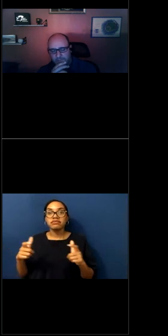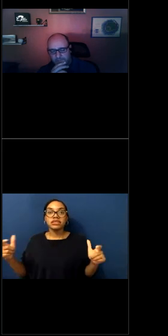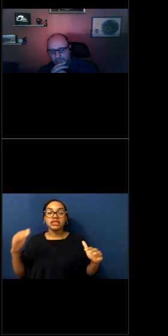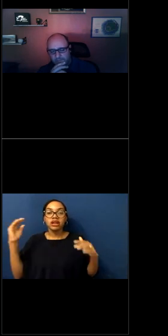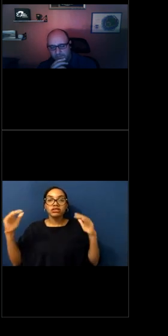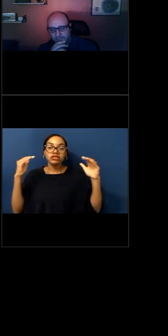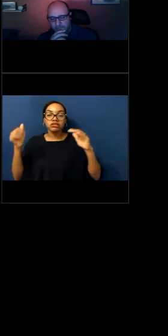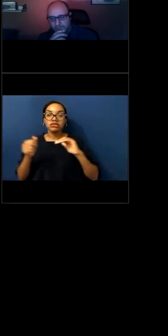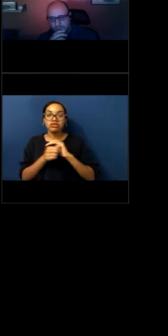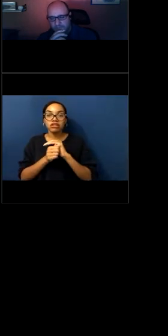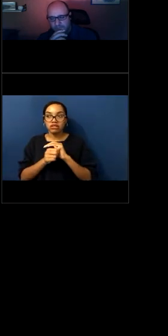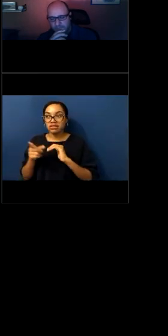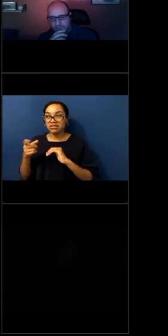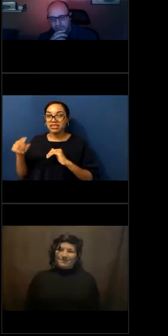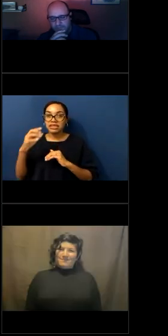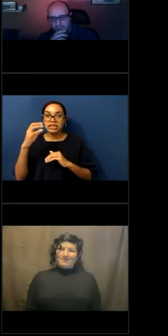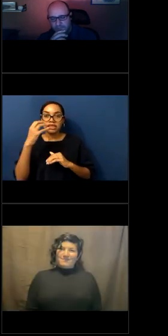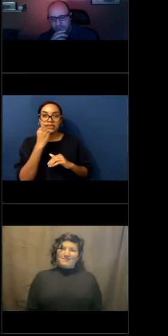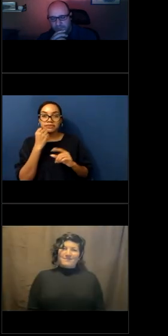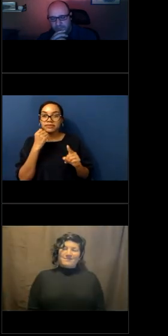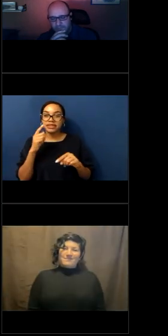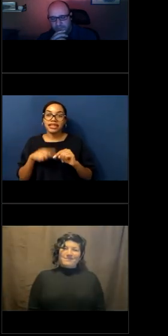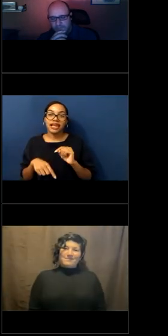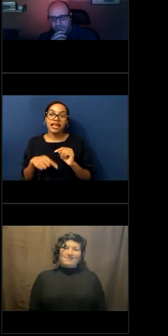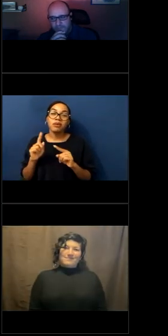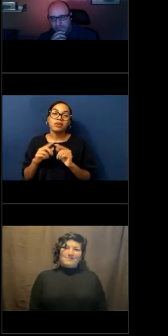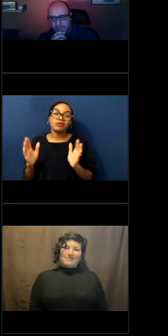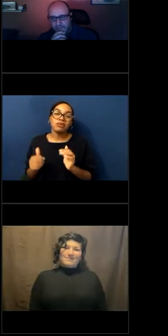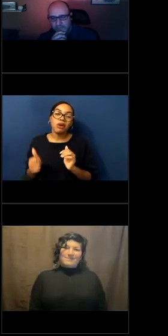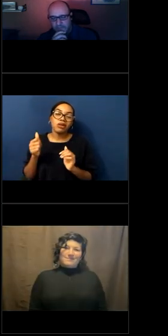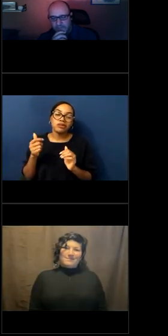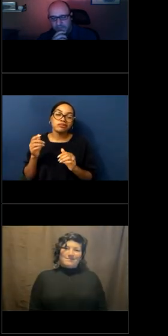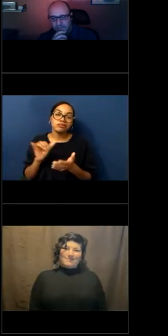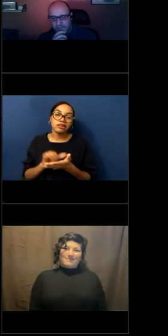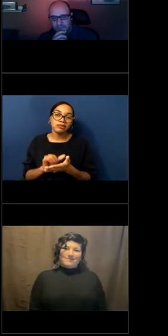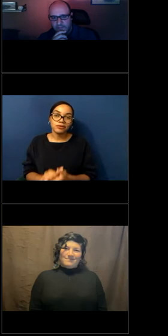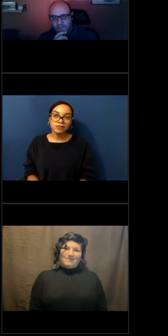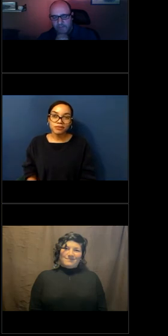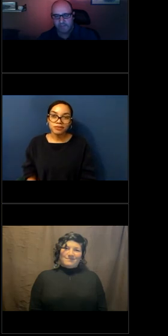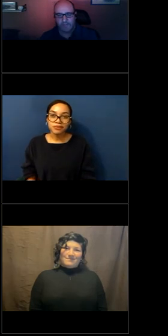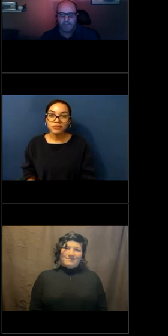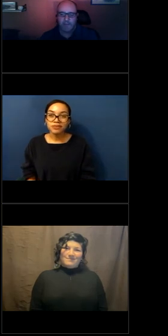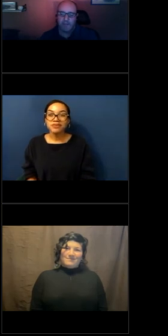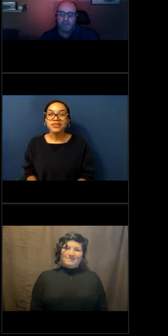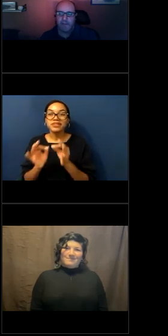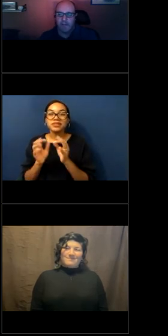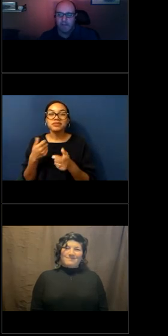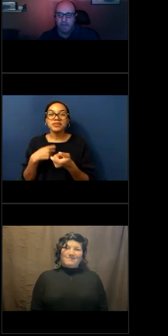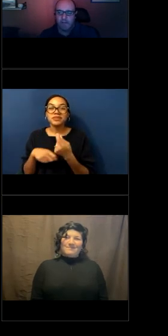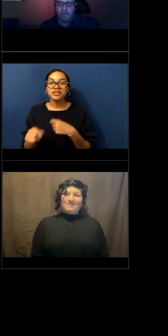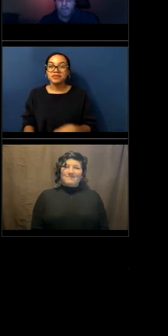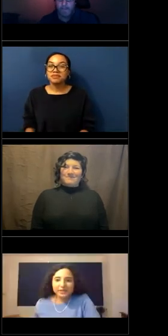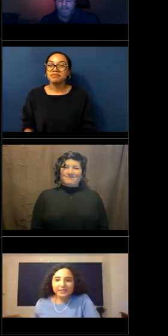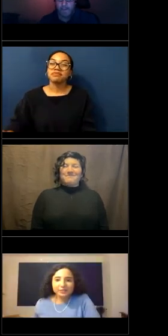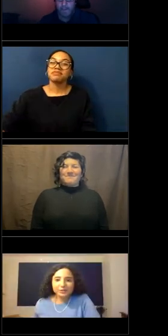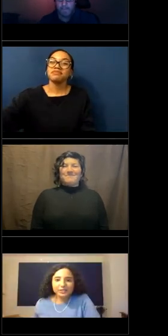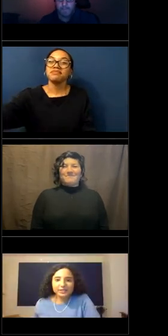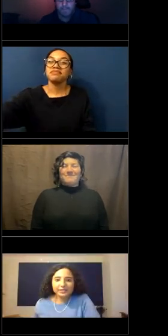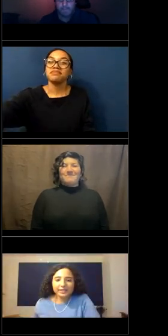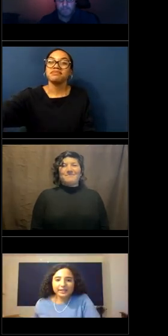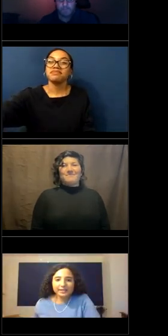smaller. Yeah, that makes sense. Well, absolutely. Well, fantastic. Let me turn on